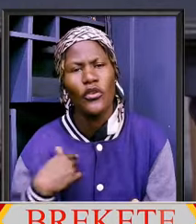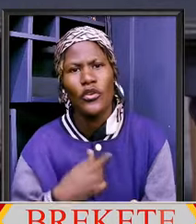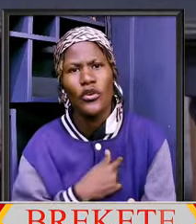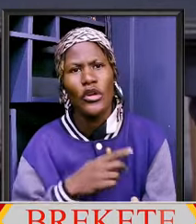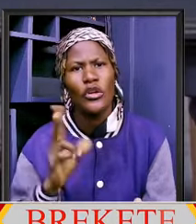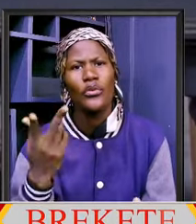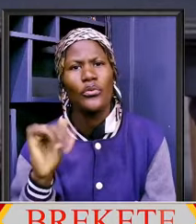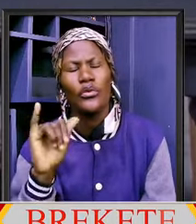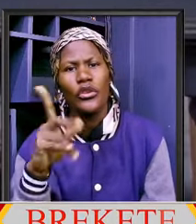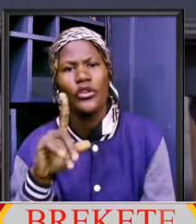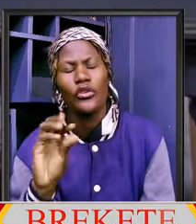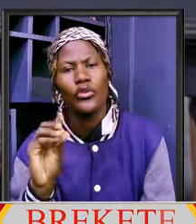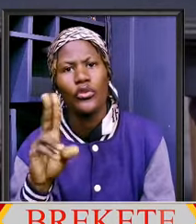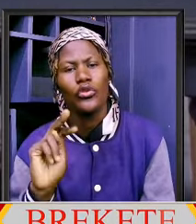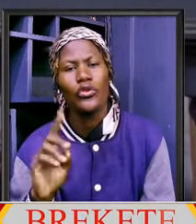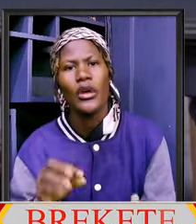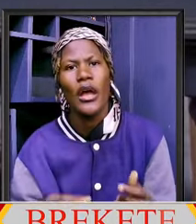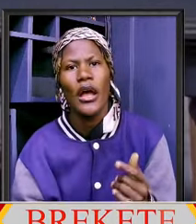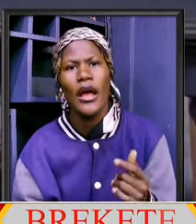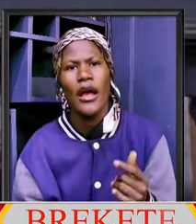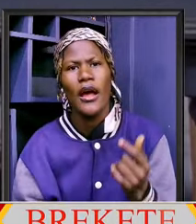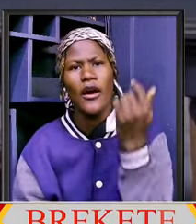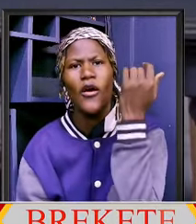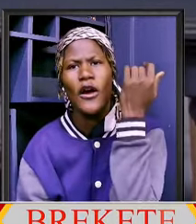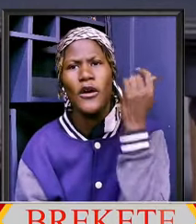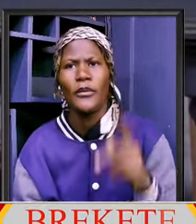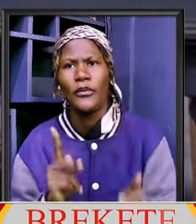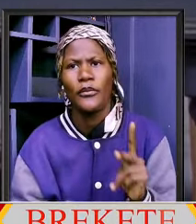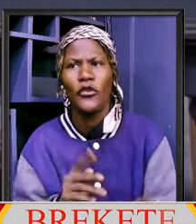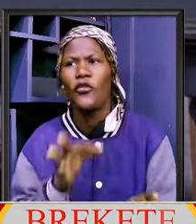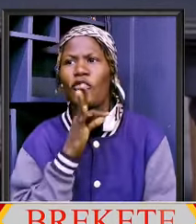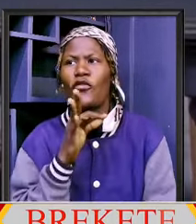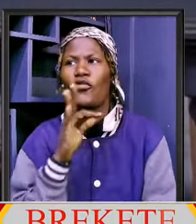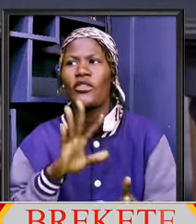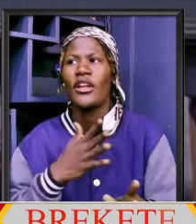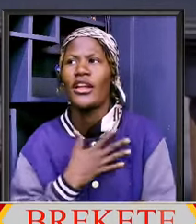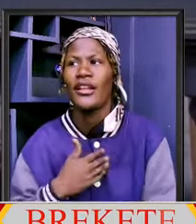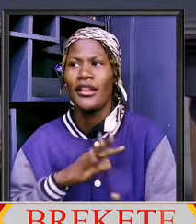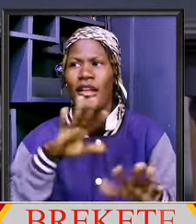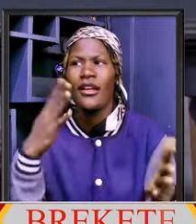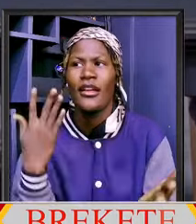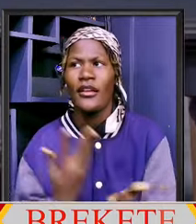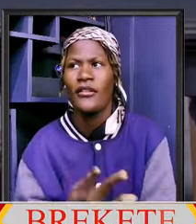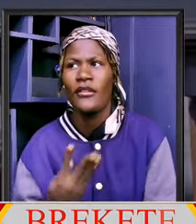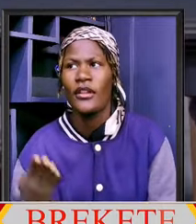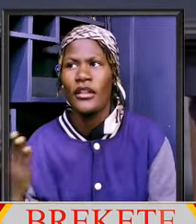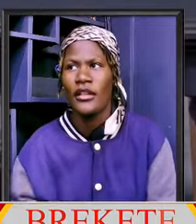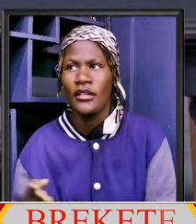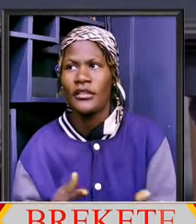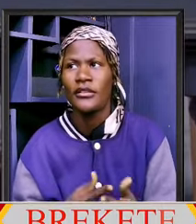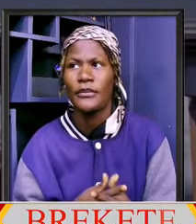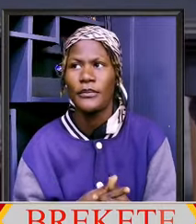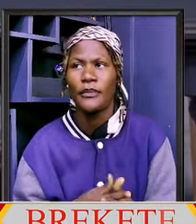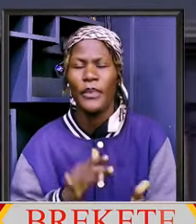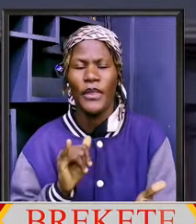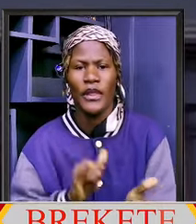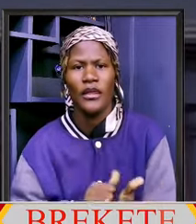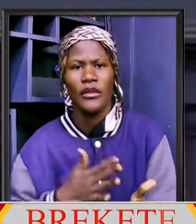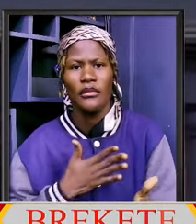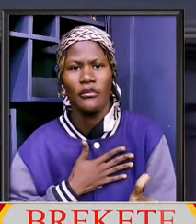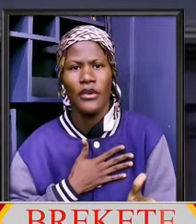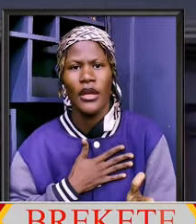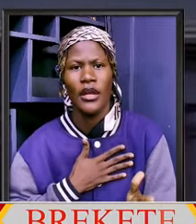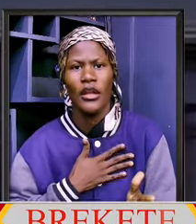and everybody and richest people, food and everything. That reason as my daughter take